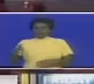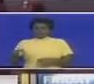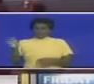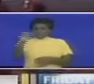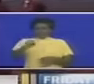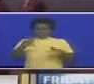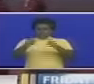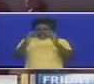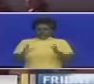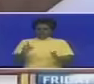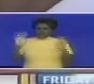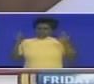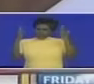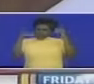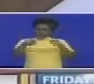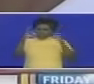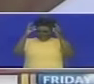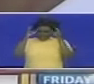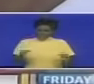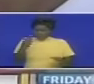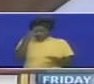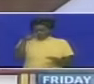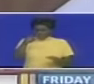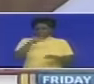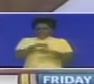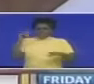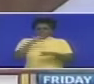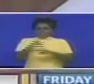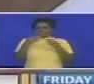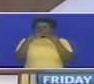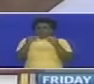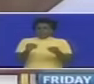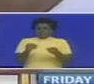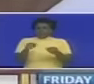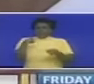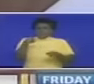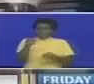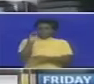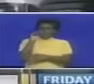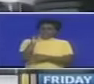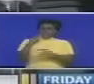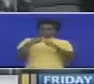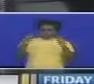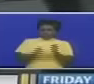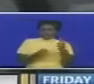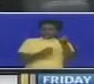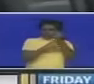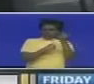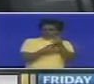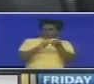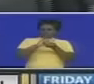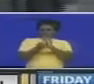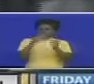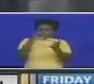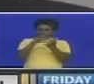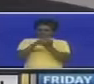the decision, saying it could be the cure to the malaise that has been affecting the sector. They urge the state to give the team the necessary support to turn the fortunes of the